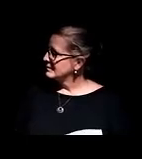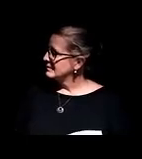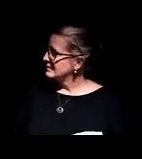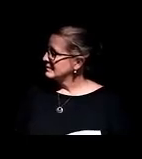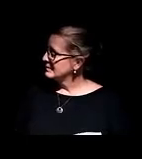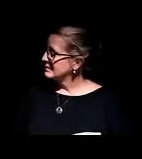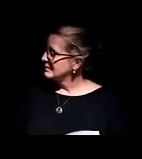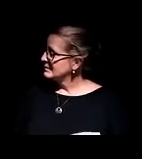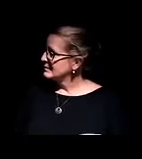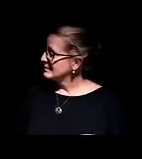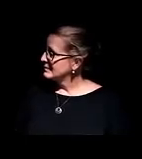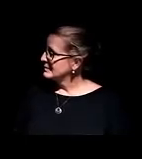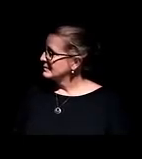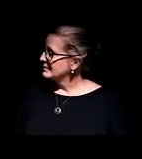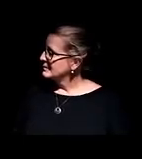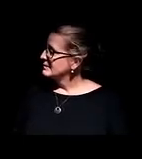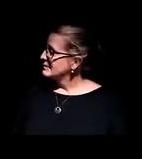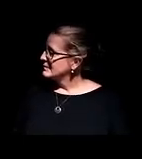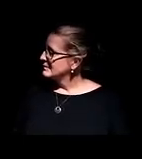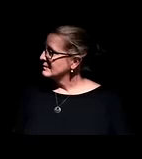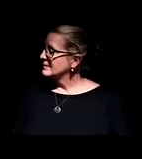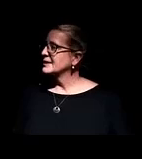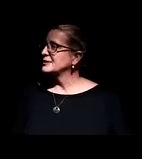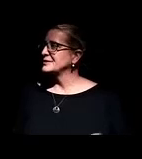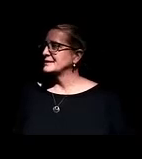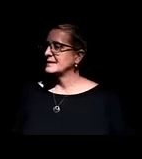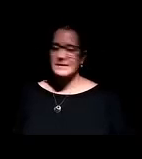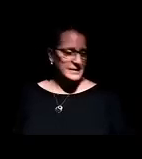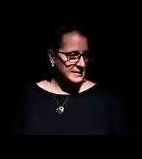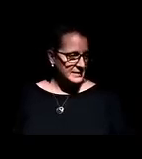go. And this is a common way to cover more housing.